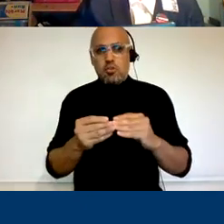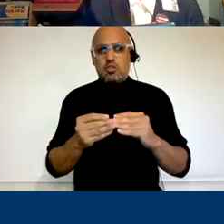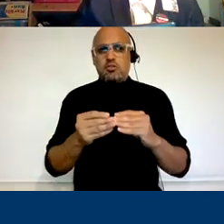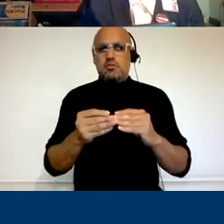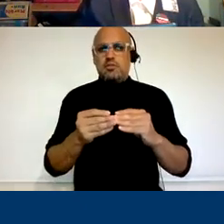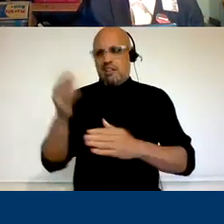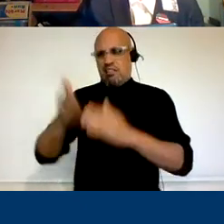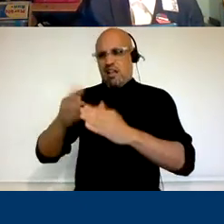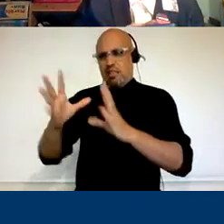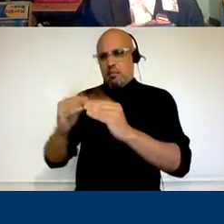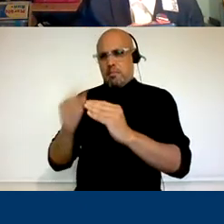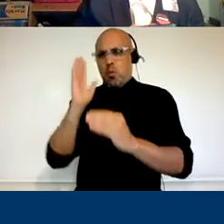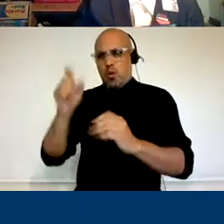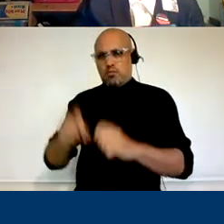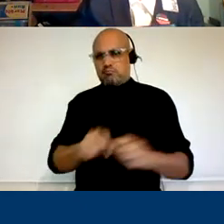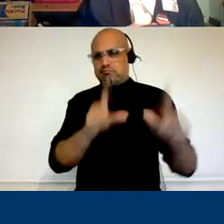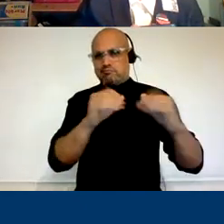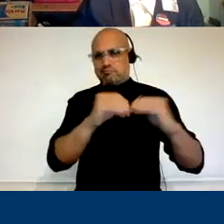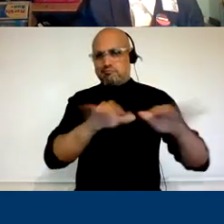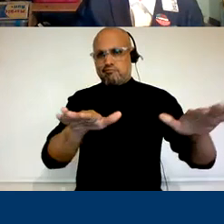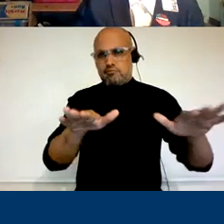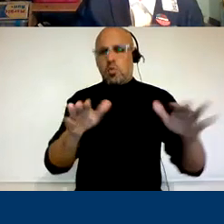of the meeting, I will have the team to distribute it. It's